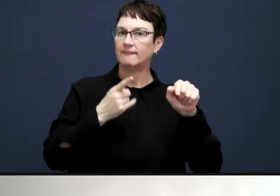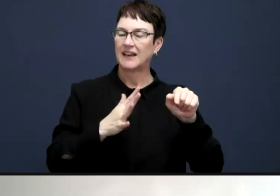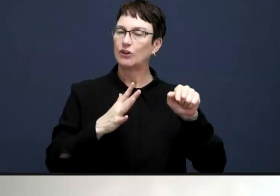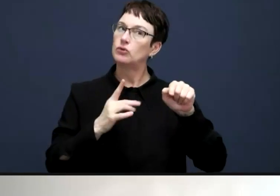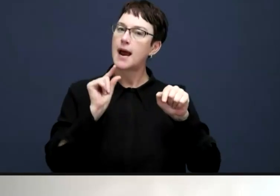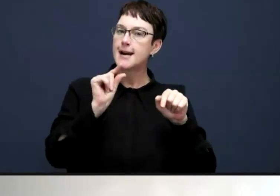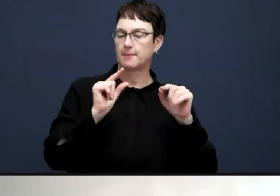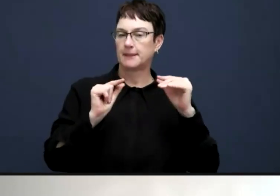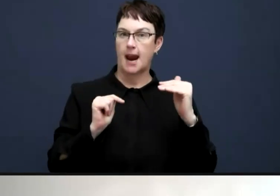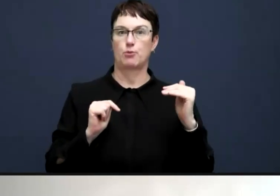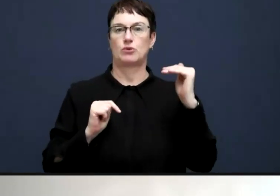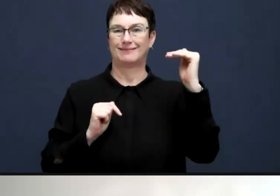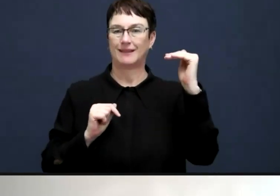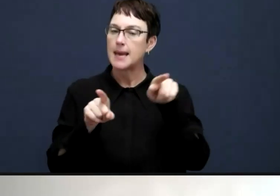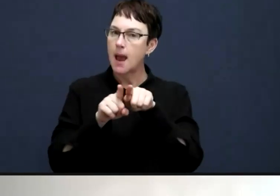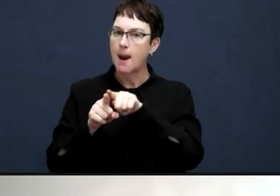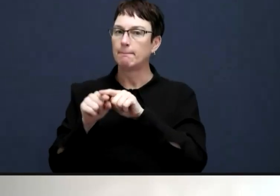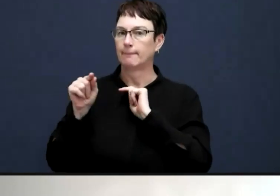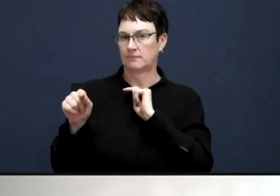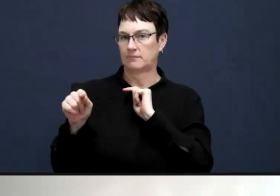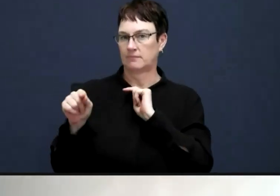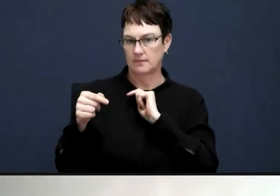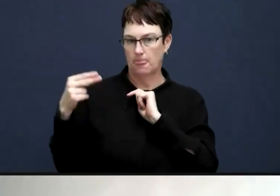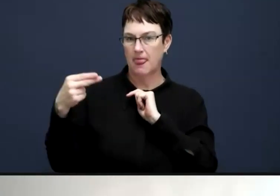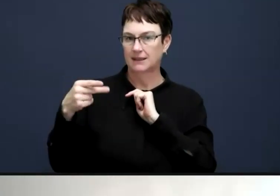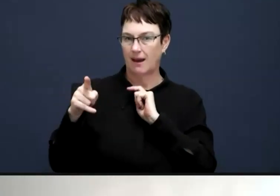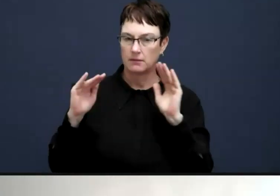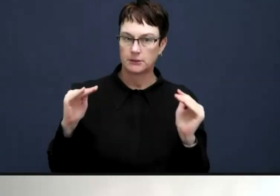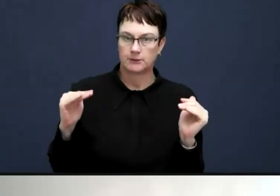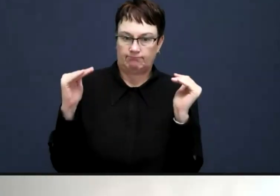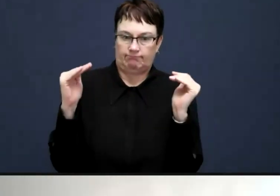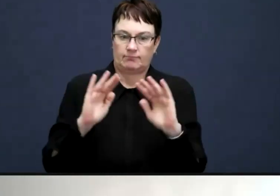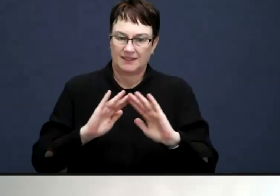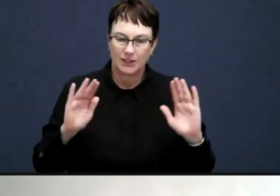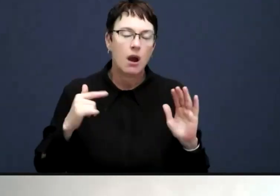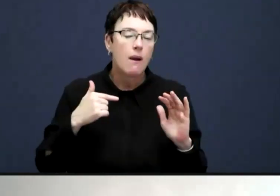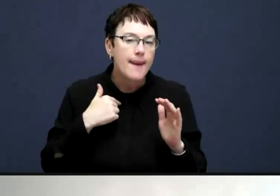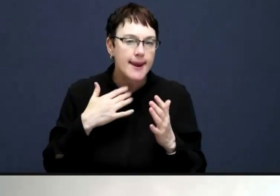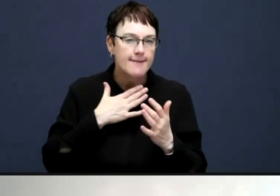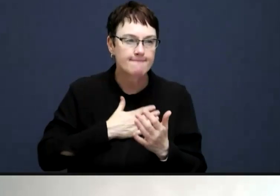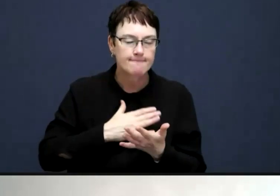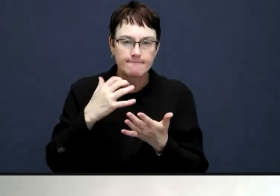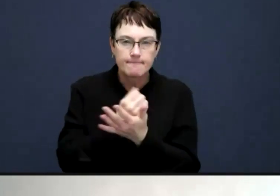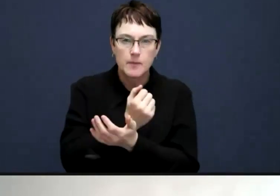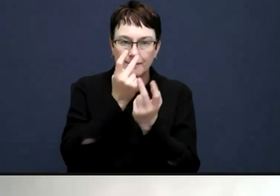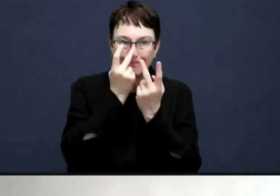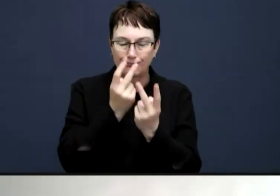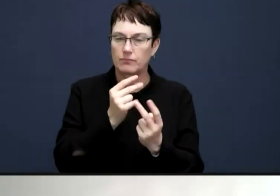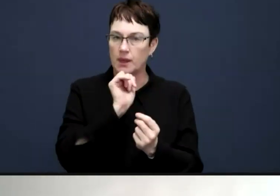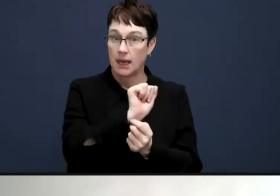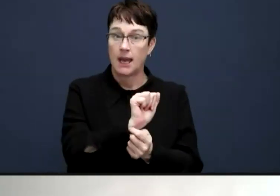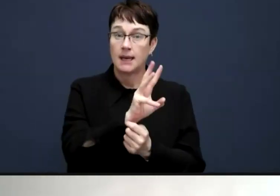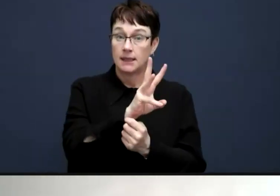tool for converting from Word to PDF to leverage as much of the structural information that we can get out